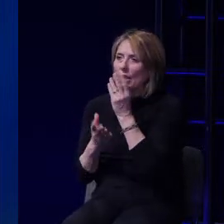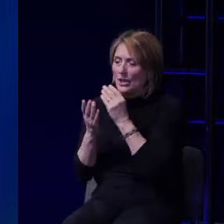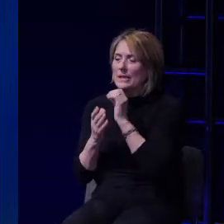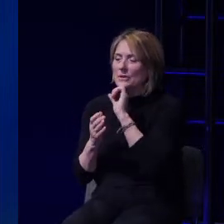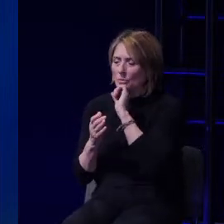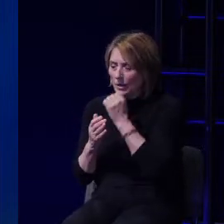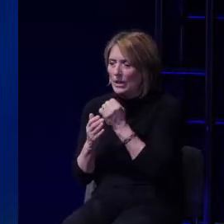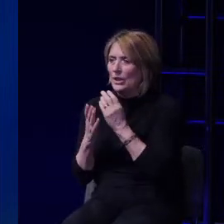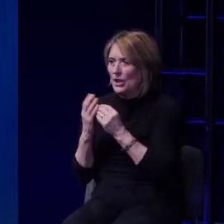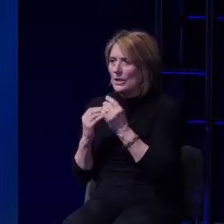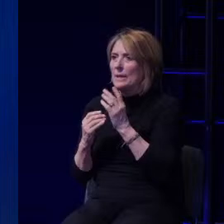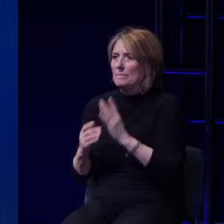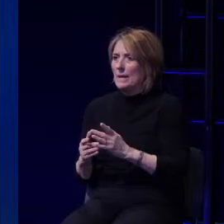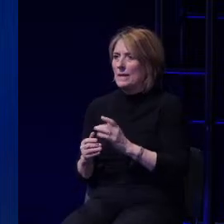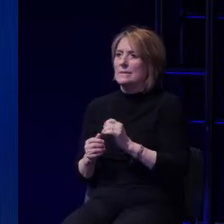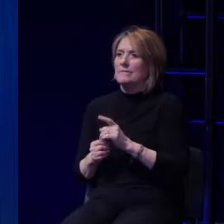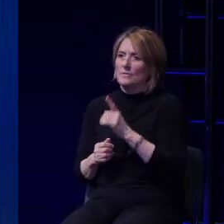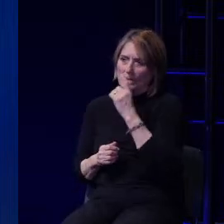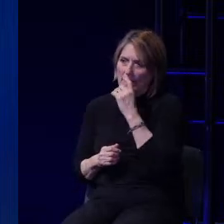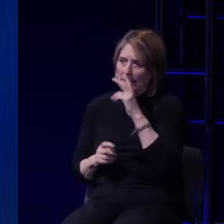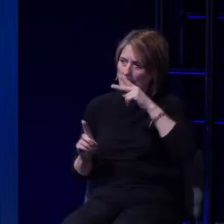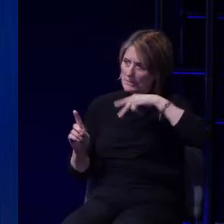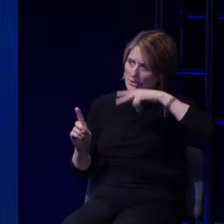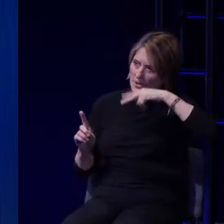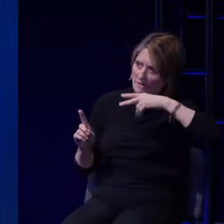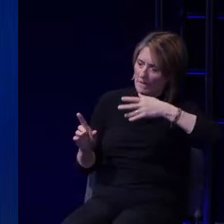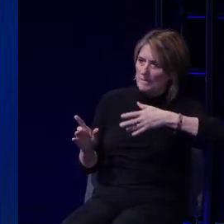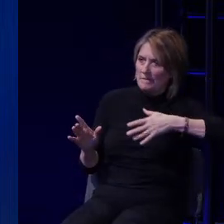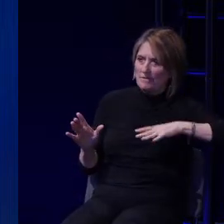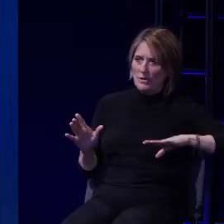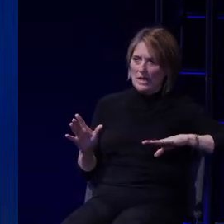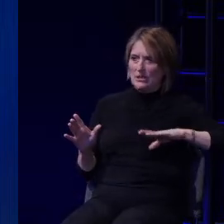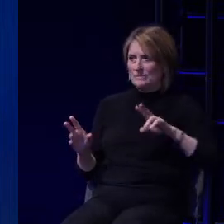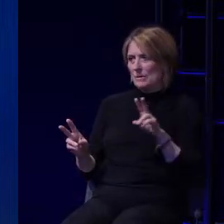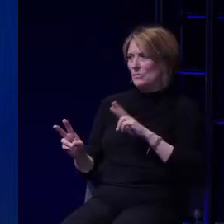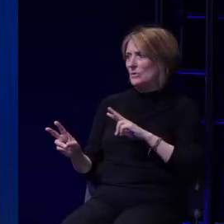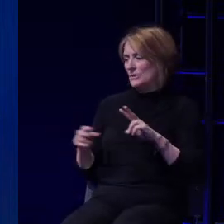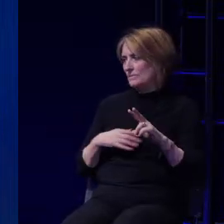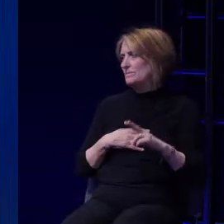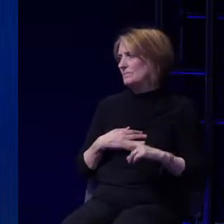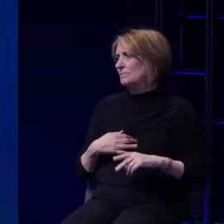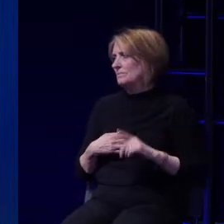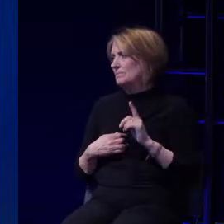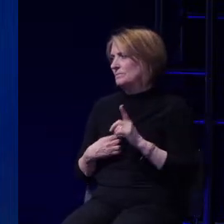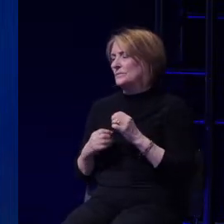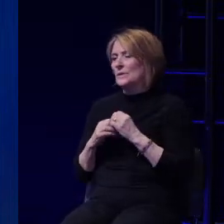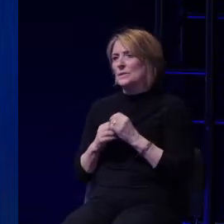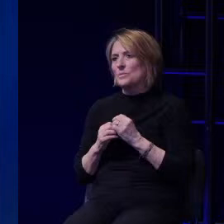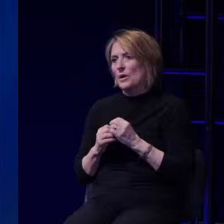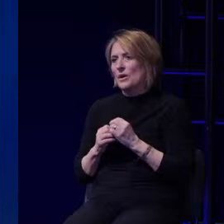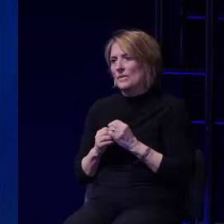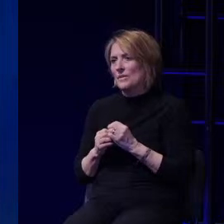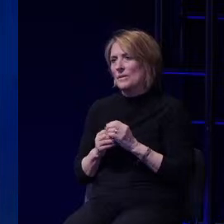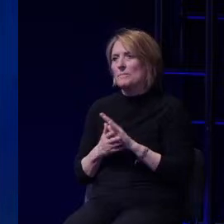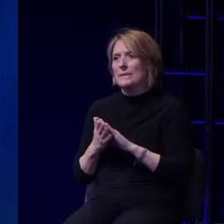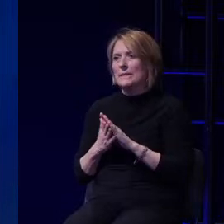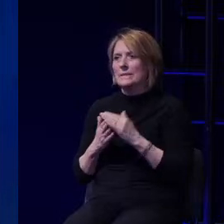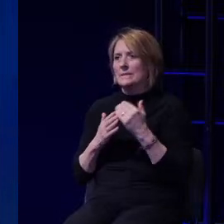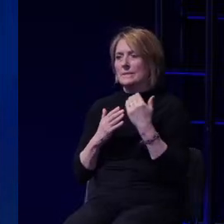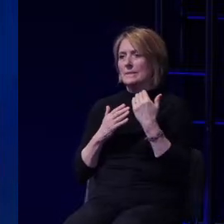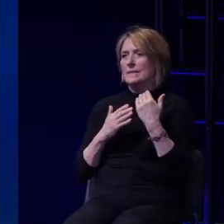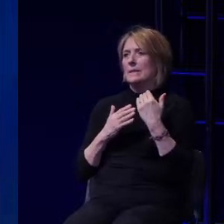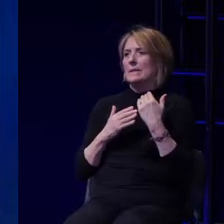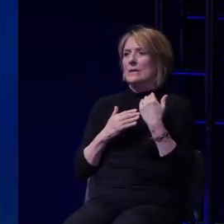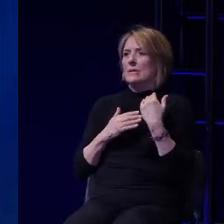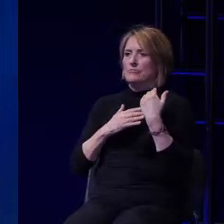that by doing. But I think if you can also absorb some of that by watching, and that's definitely, it takes the pressure off anyway to be able